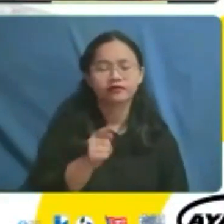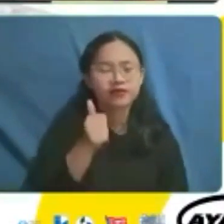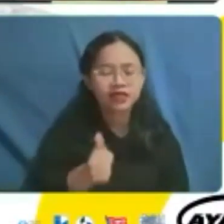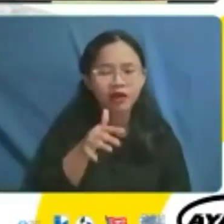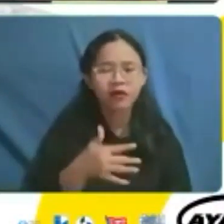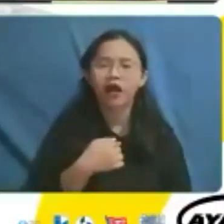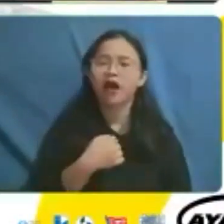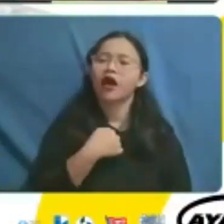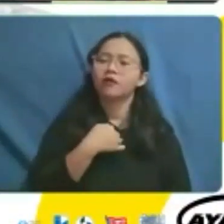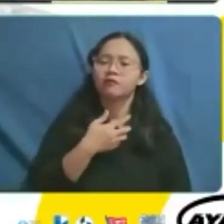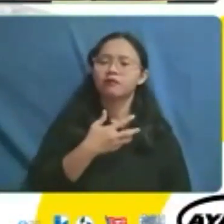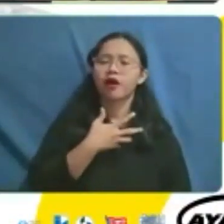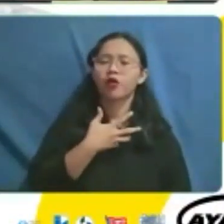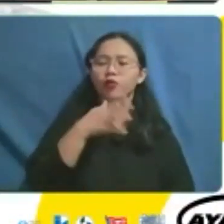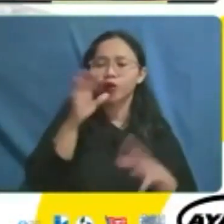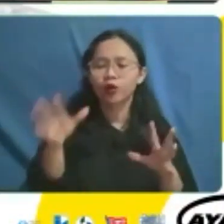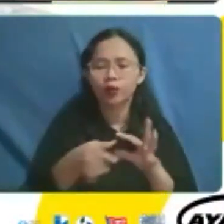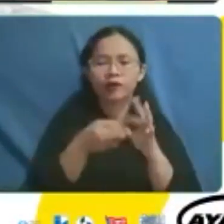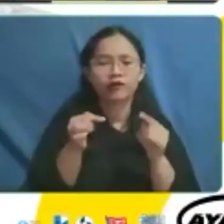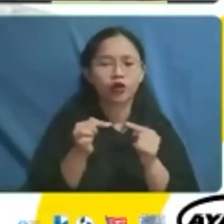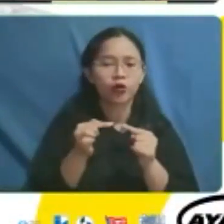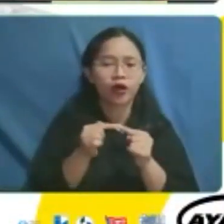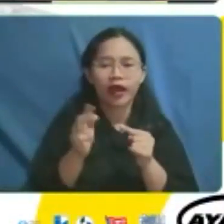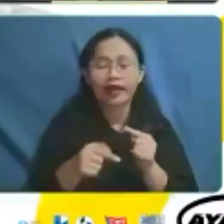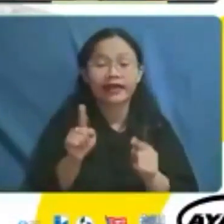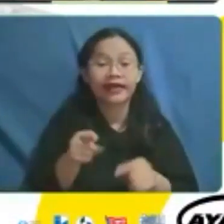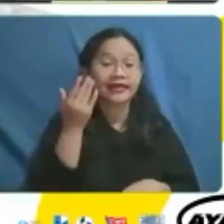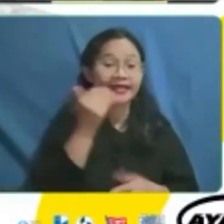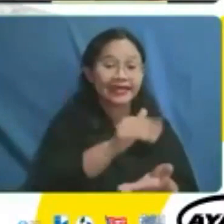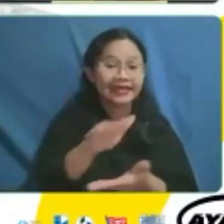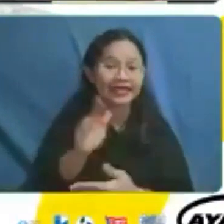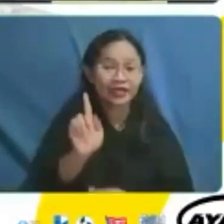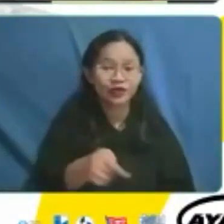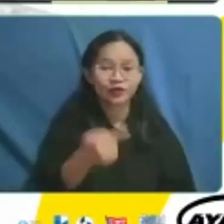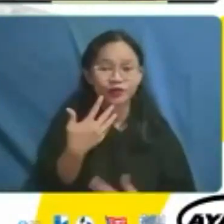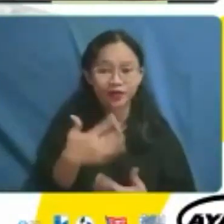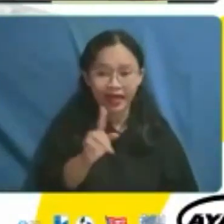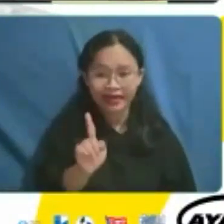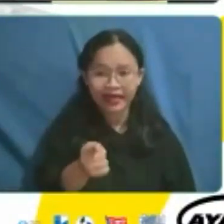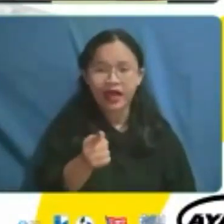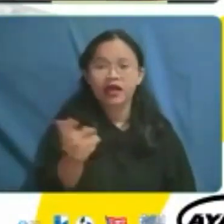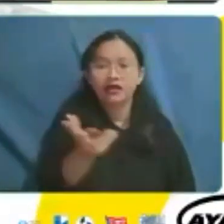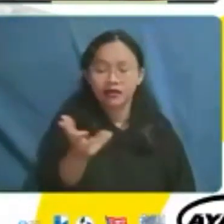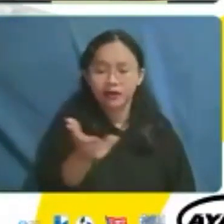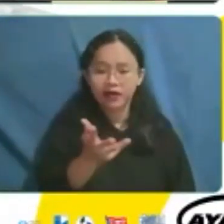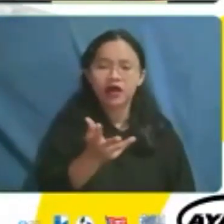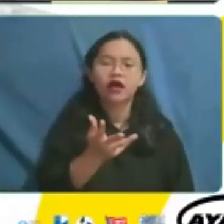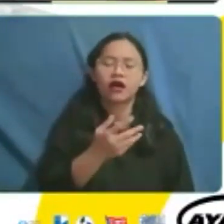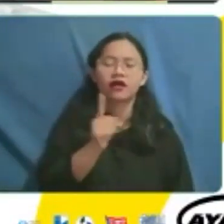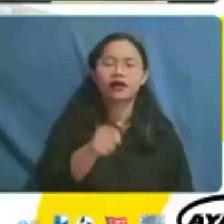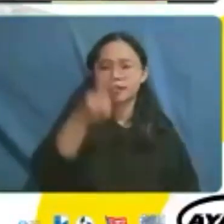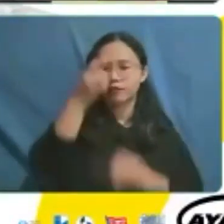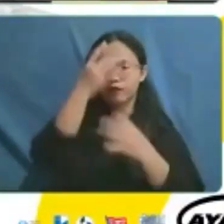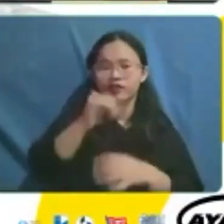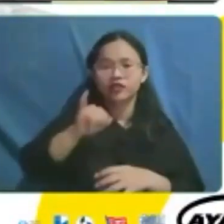pollution really affects everyone, starting when babies are in the womb, all the way through the life course. So I won't go into